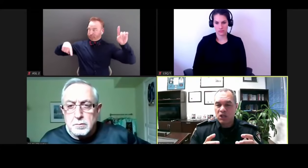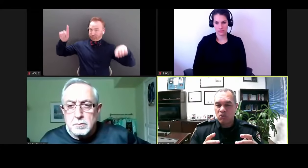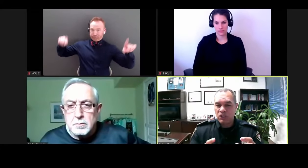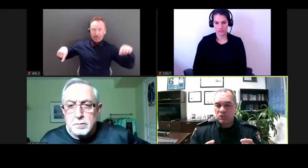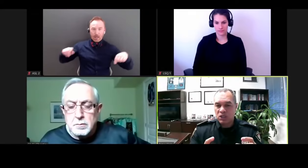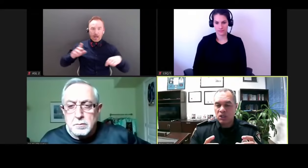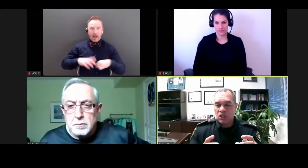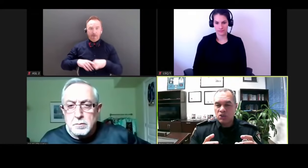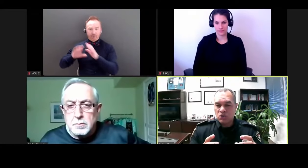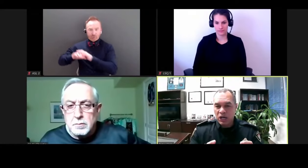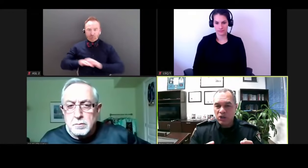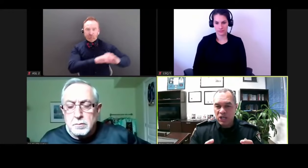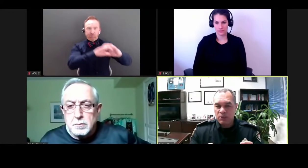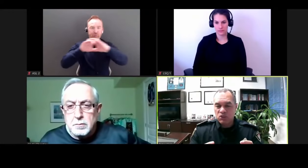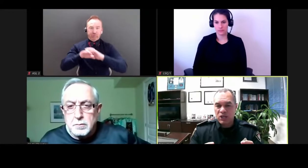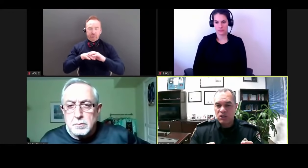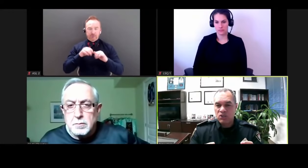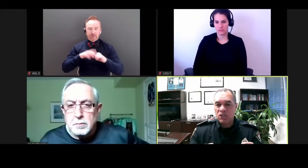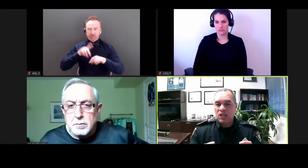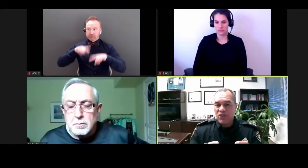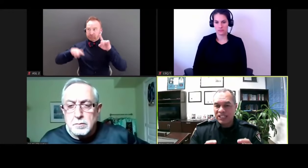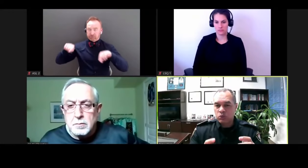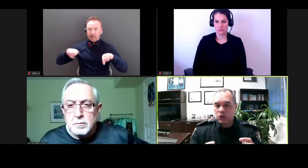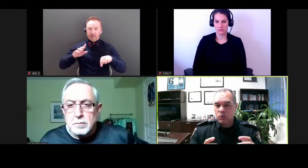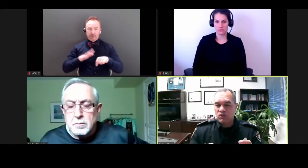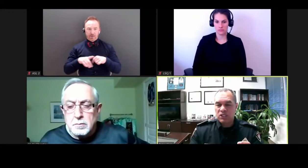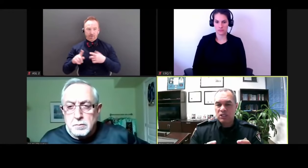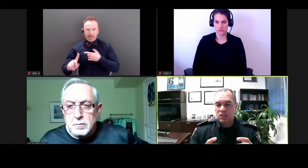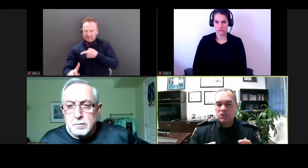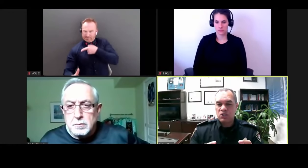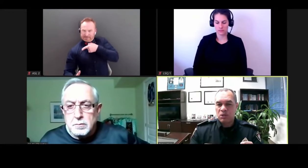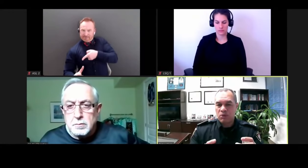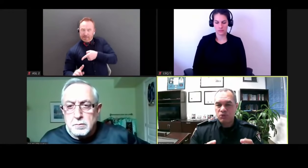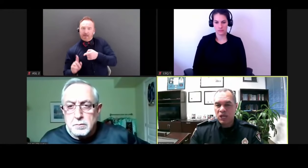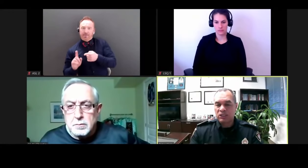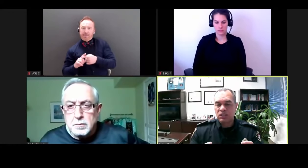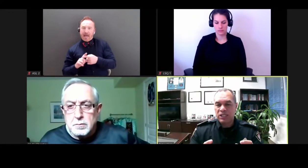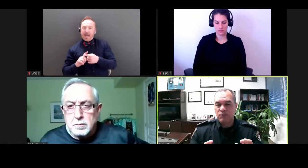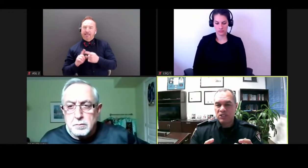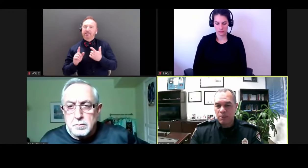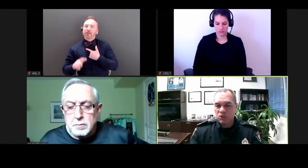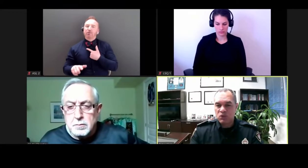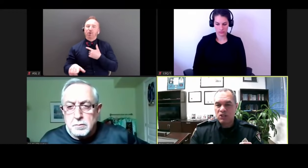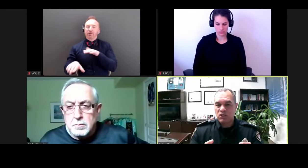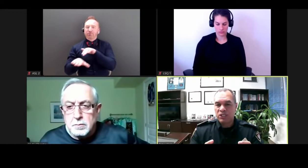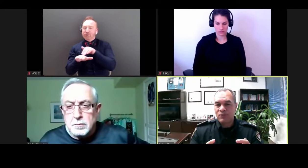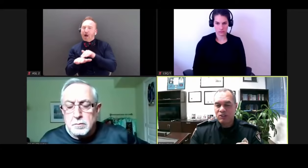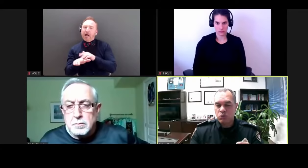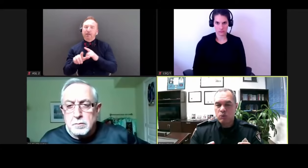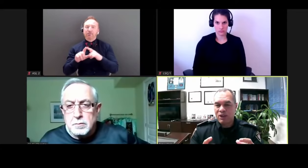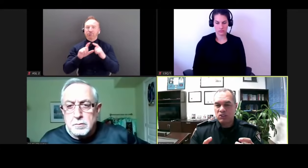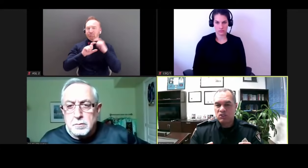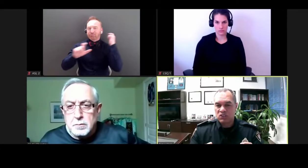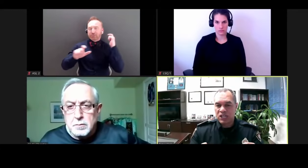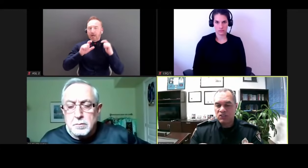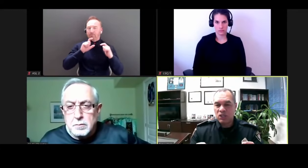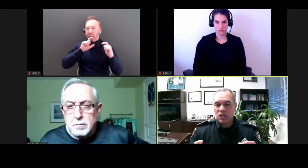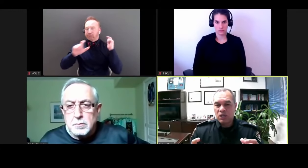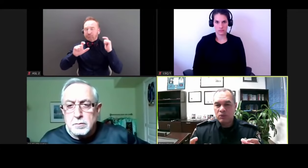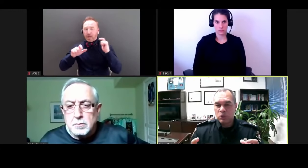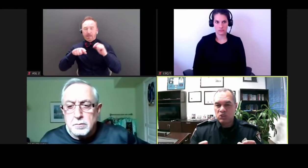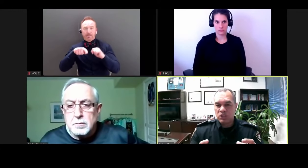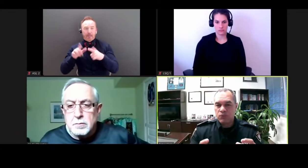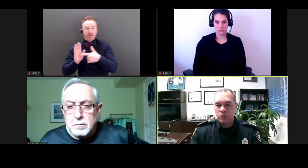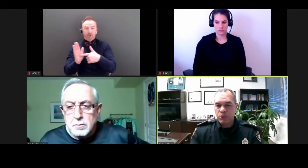the original trucker demonstrators. That's where we've seen the largest number of trucks leave and demonstrators leave. That's where we've had the success